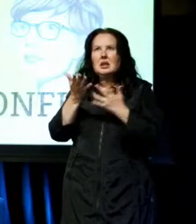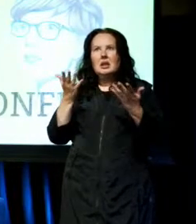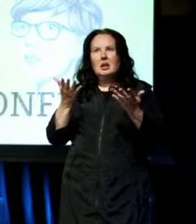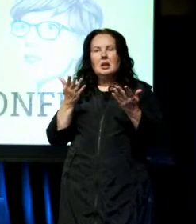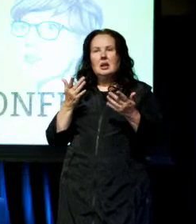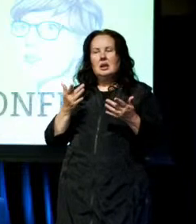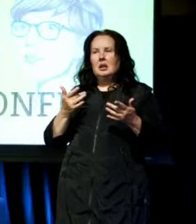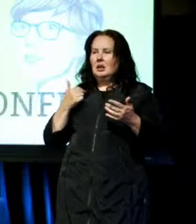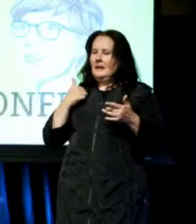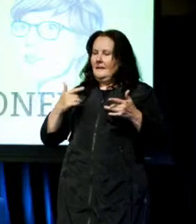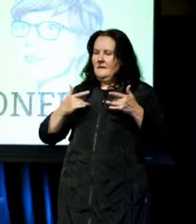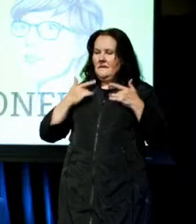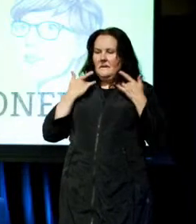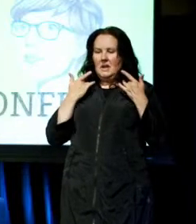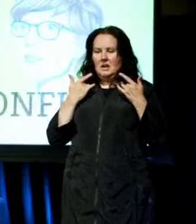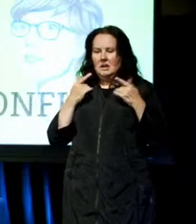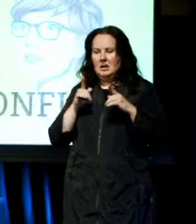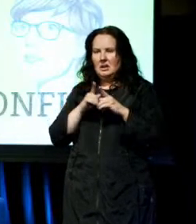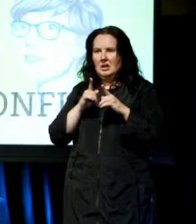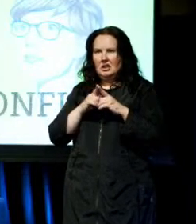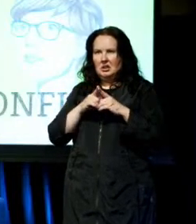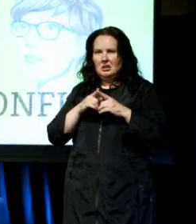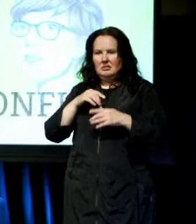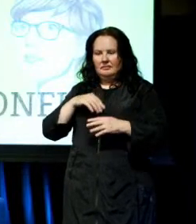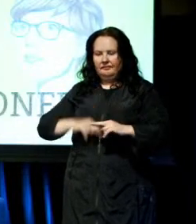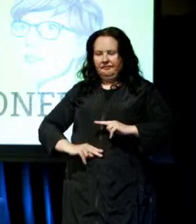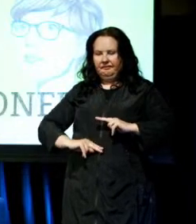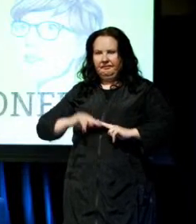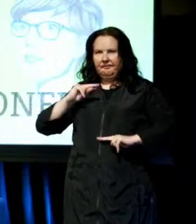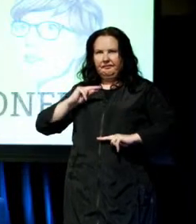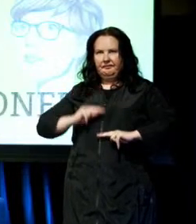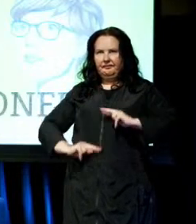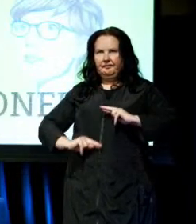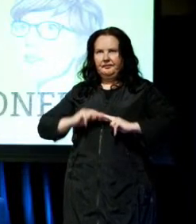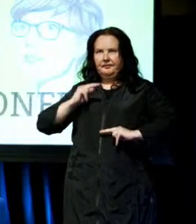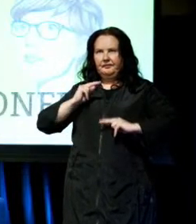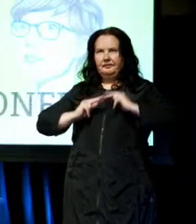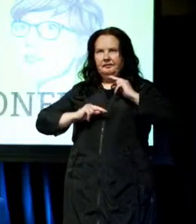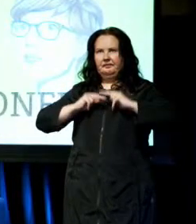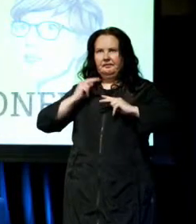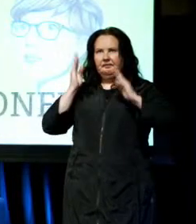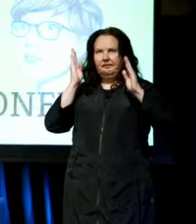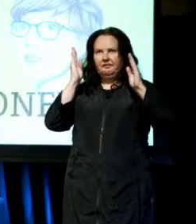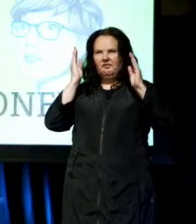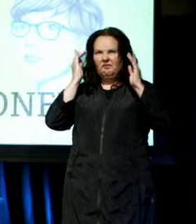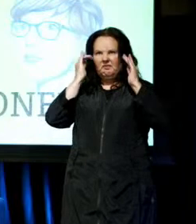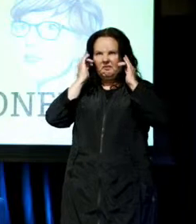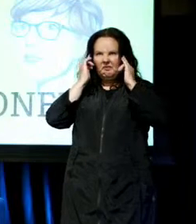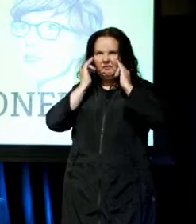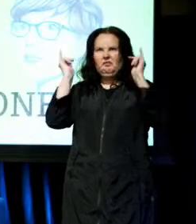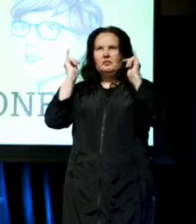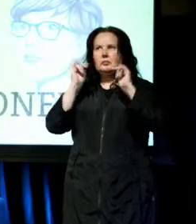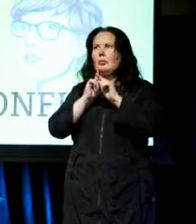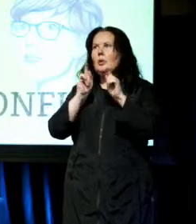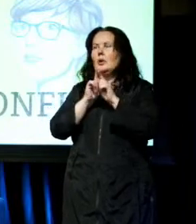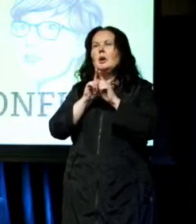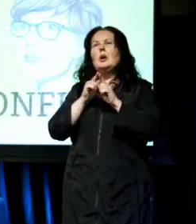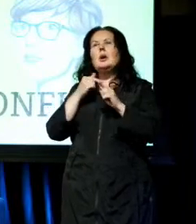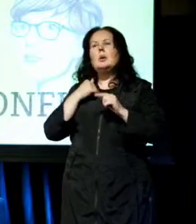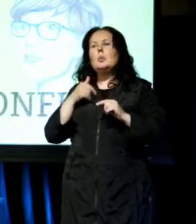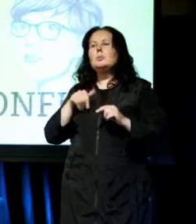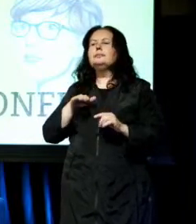And you get this feeling of real anger. You know, even the lifts in Melbourne Central, they were all out of order, and I had to